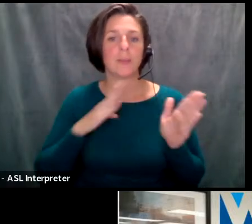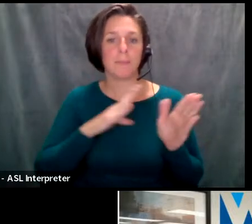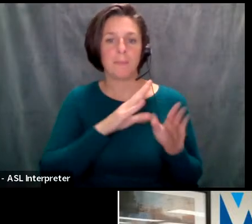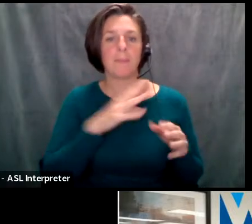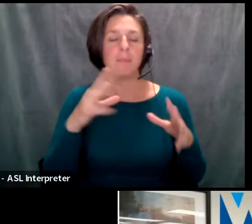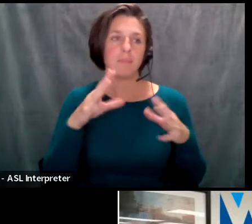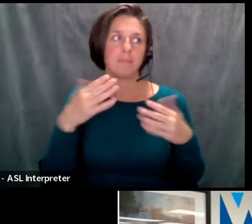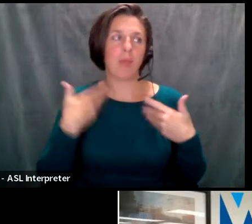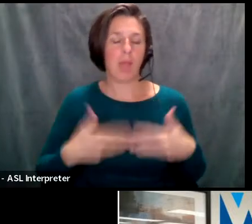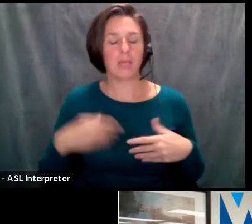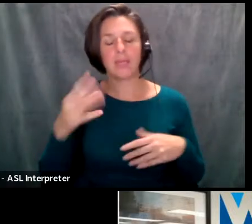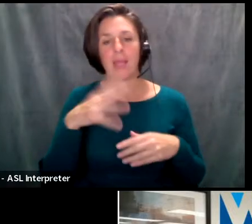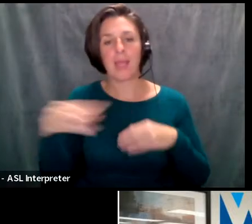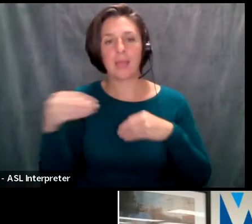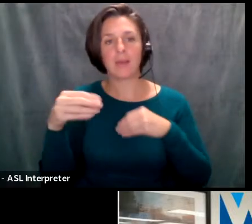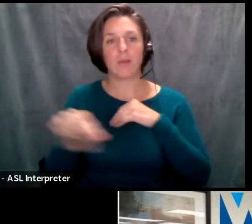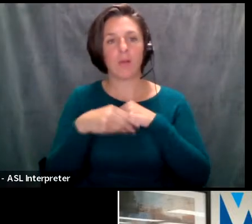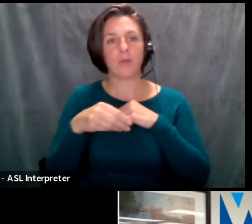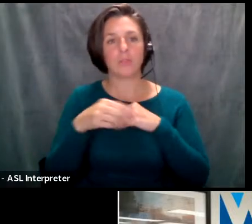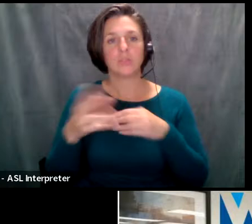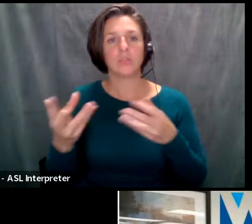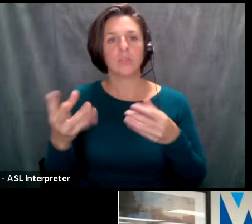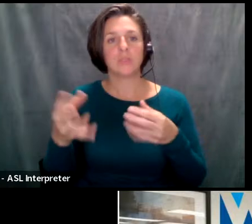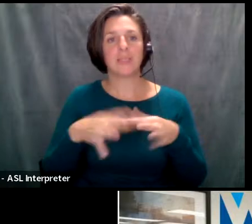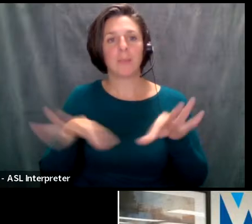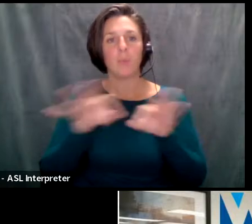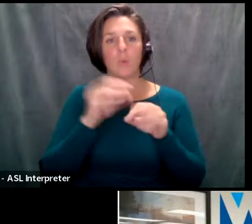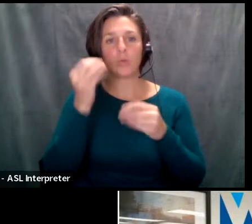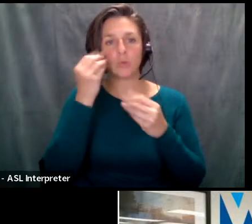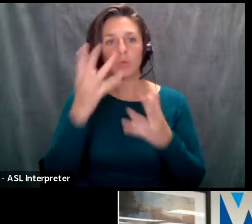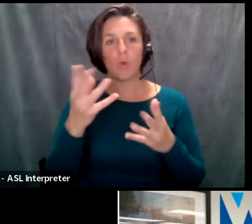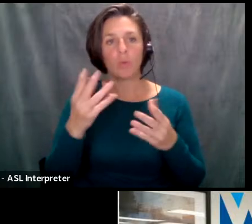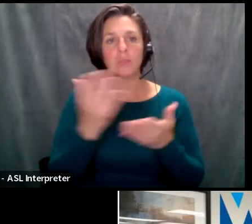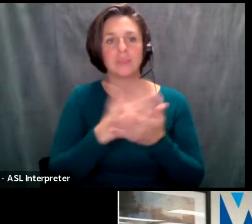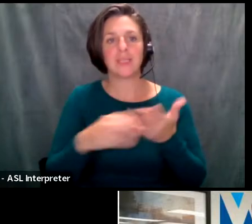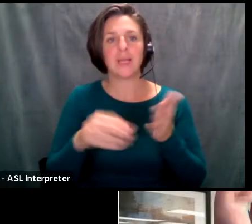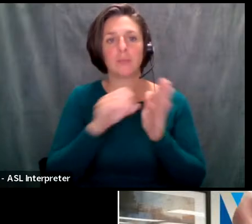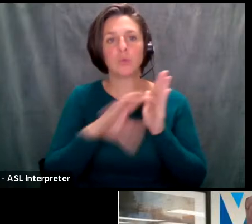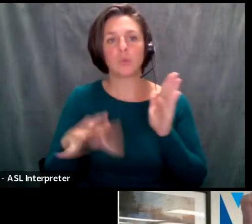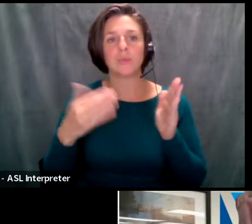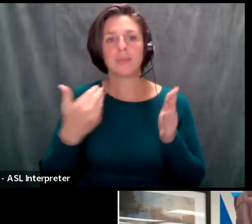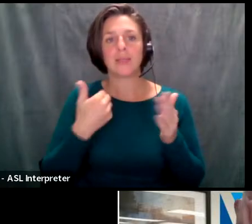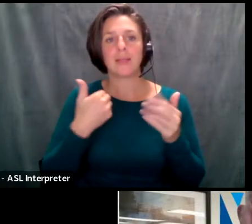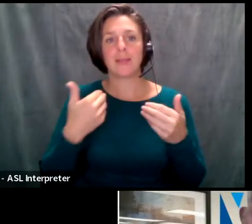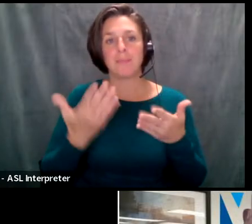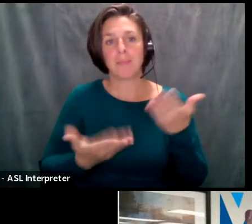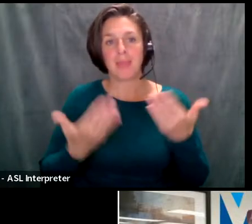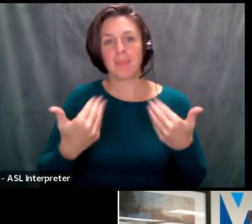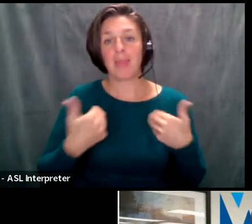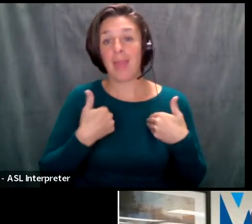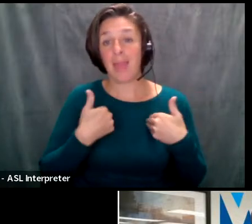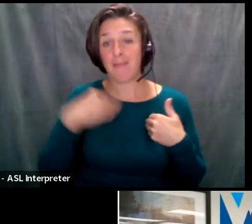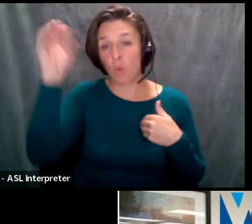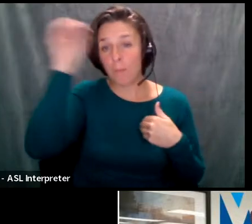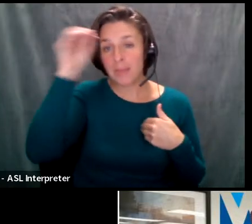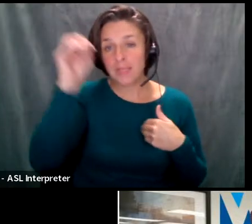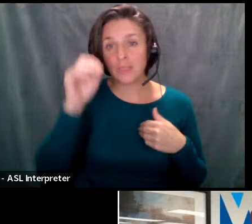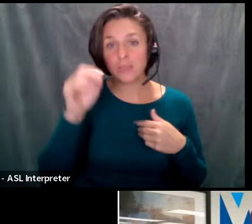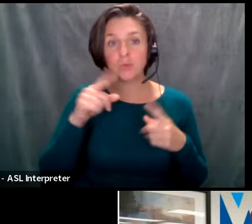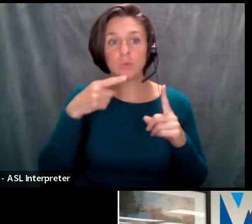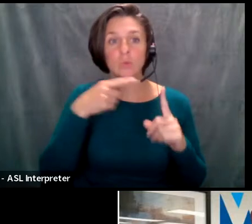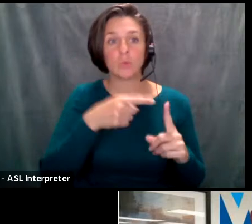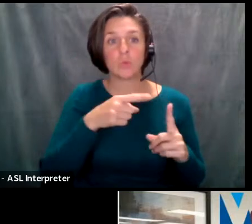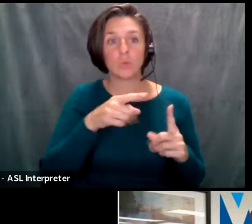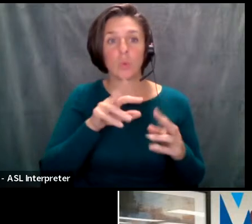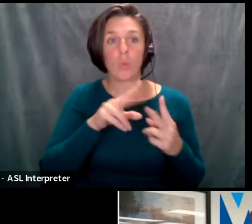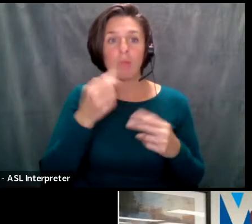Additionally, I think it's important to note that some students may have opinions towards whether they can trust